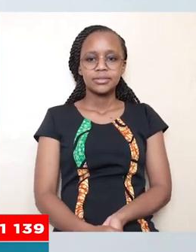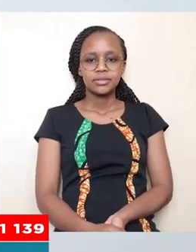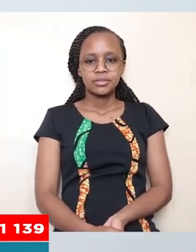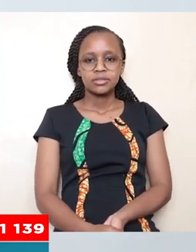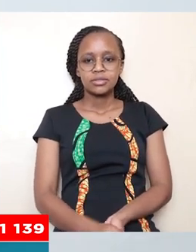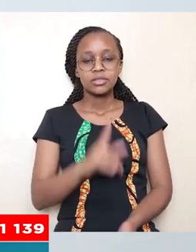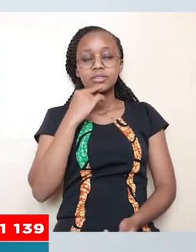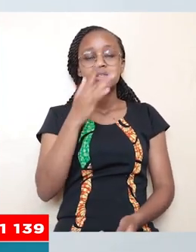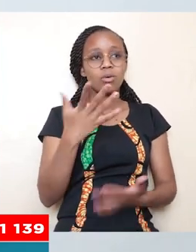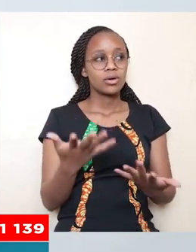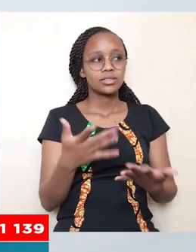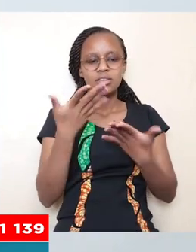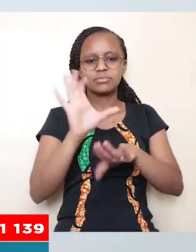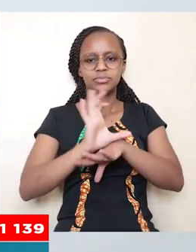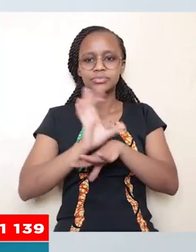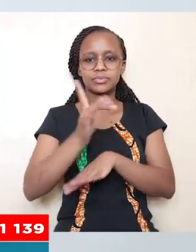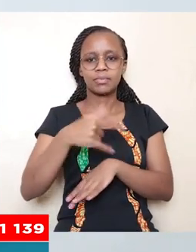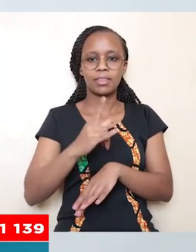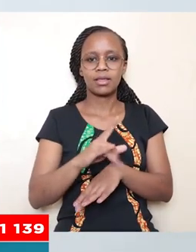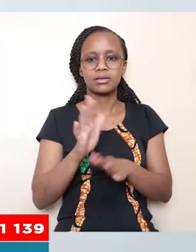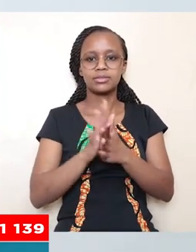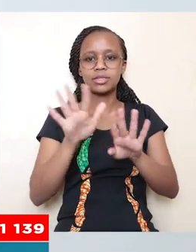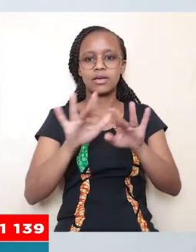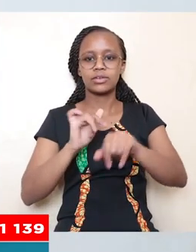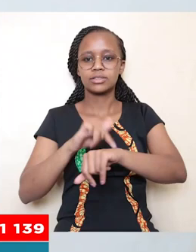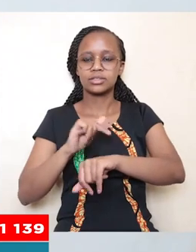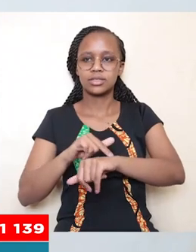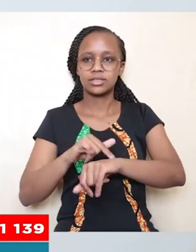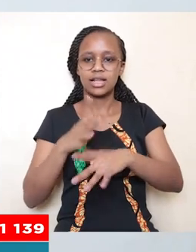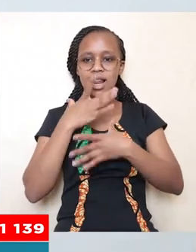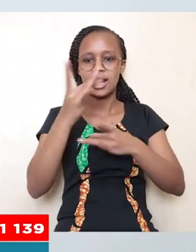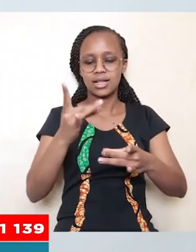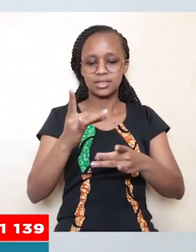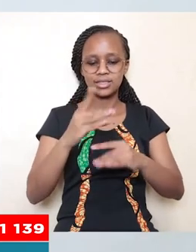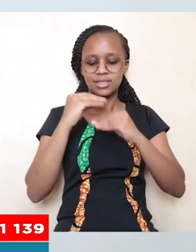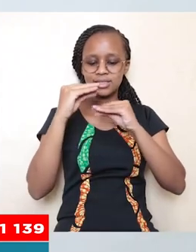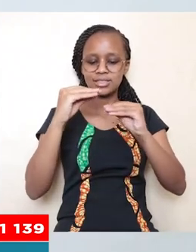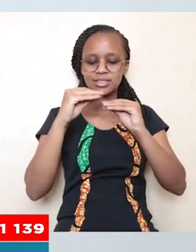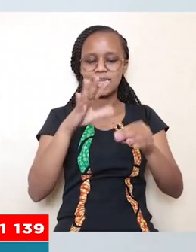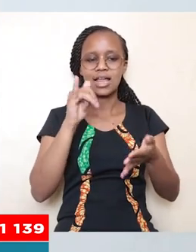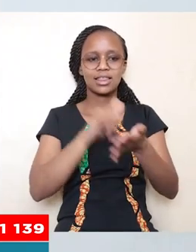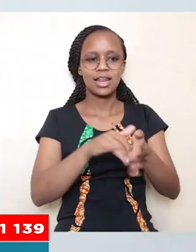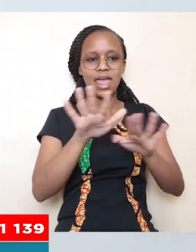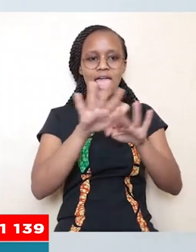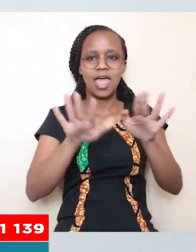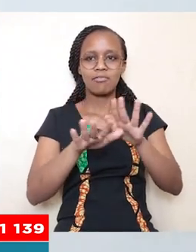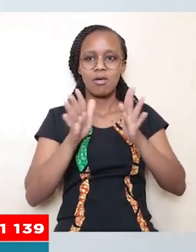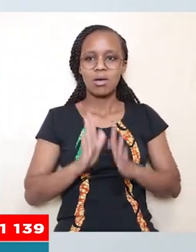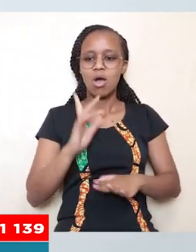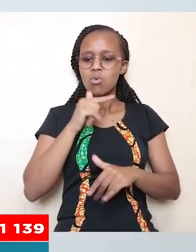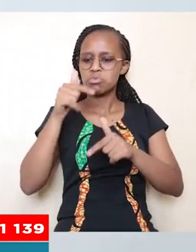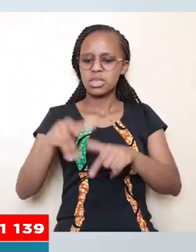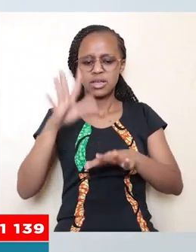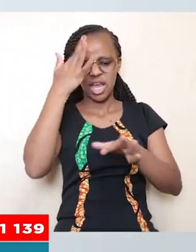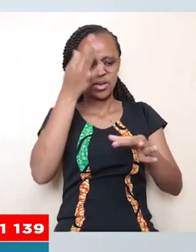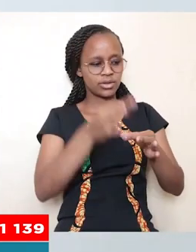Kwa hivyo nakuambia sijui hii kanisa yetu, and every time, it's like the teaching is that anybody who does not belong to